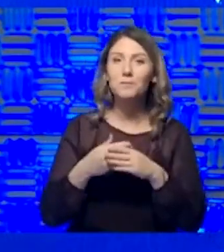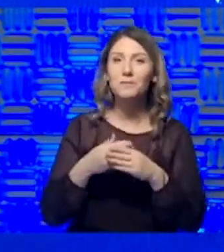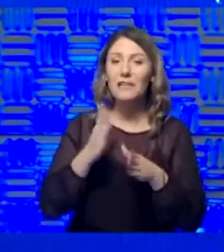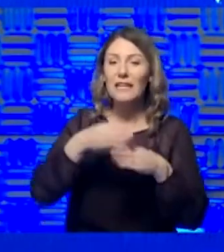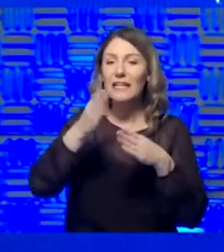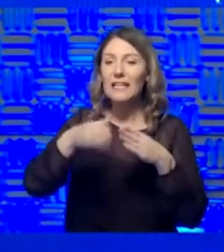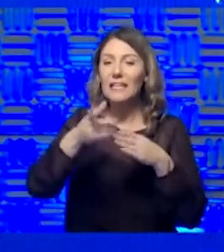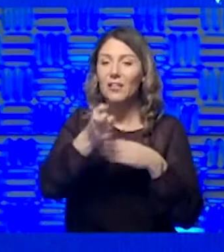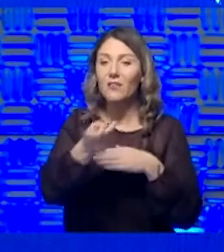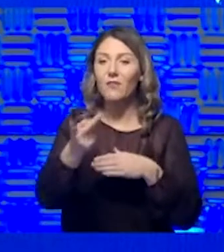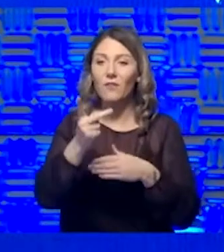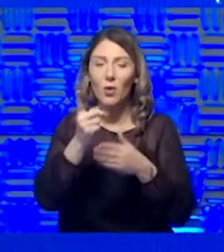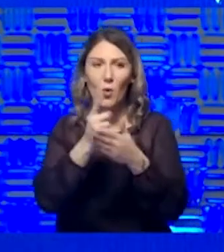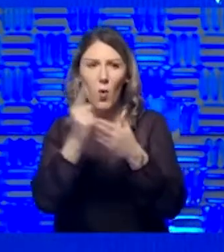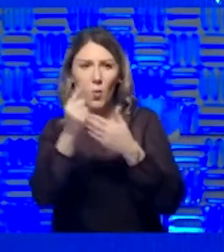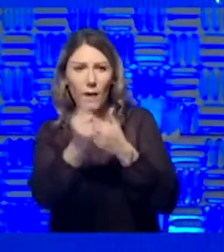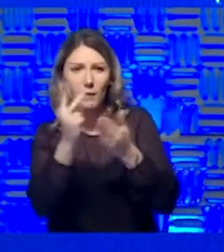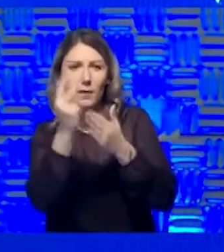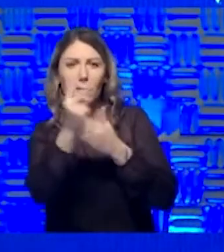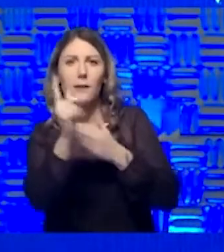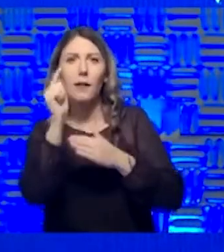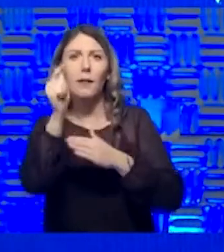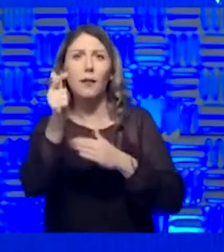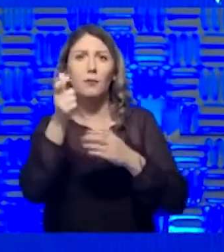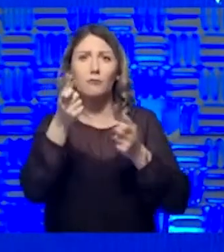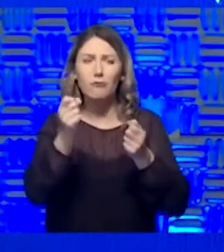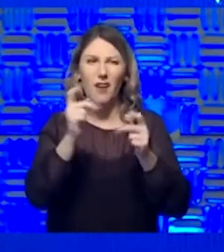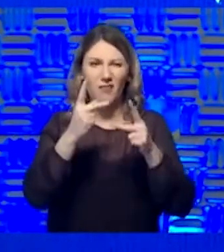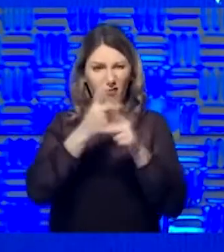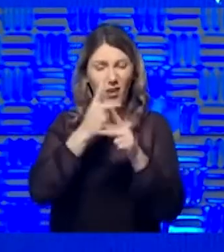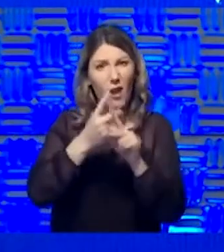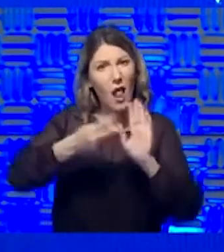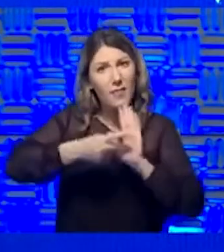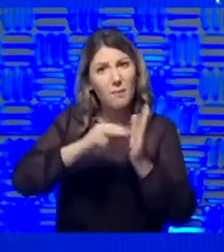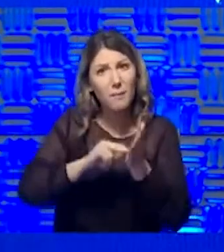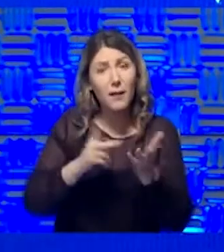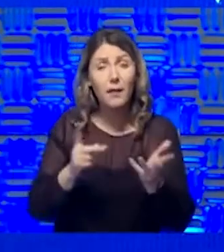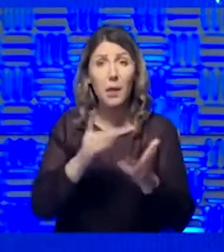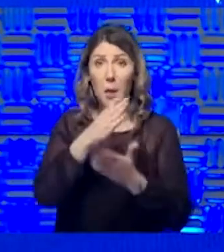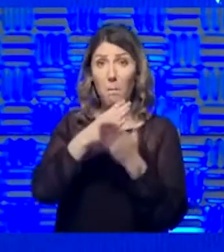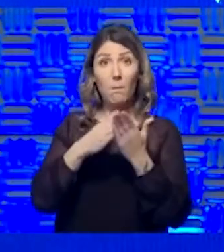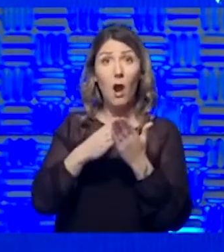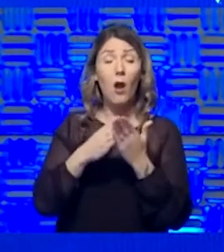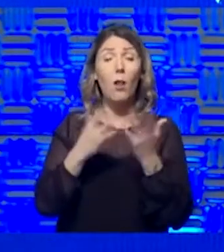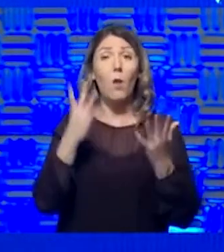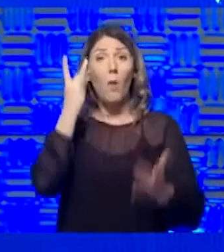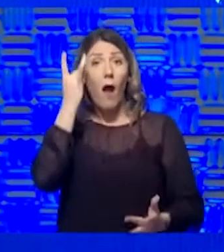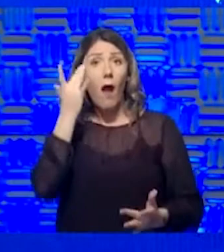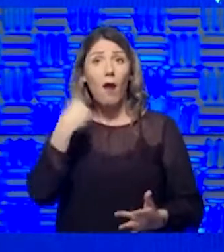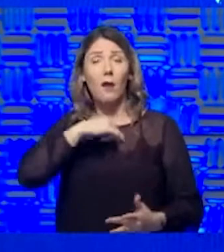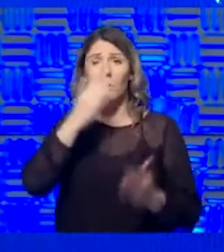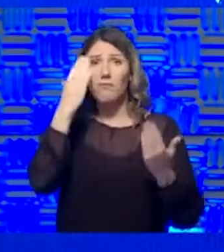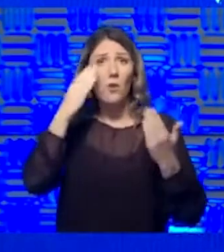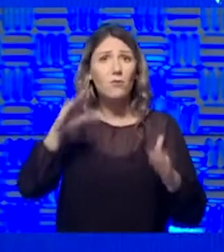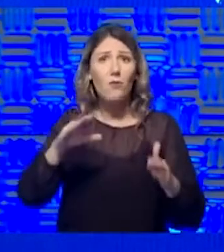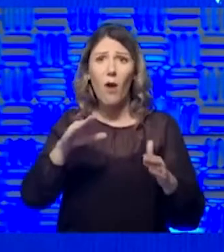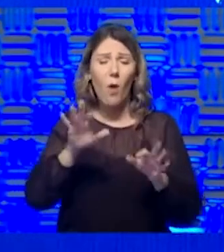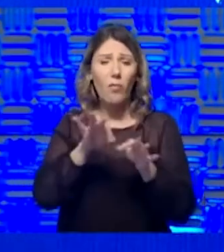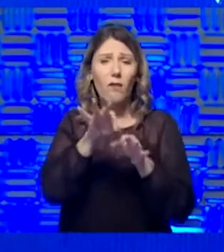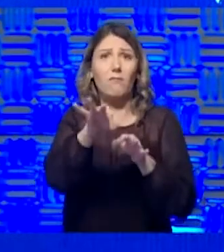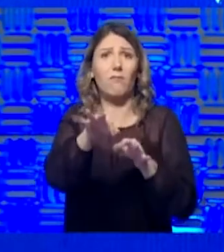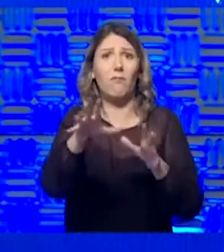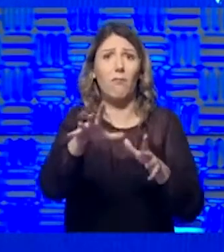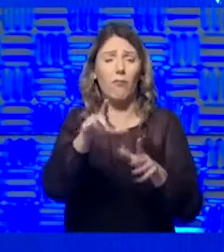to end a few weeks out, and you're trying to figure out what it means. And partly because we don't know the extent of community